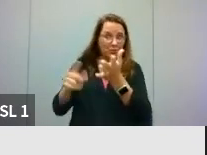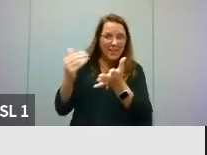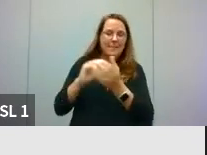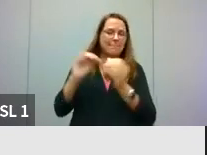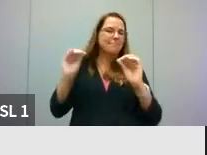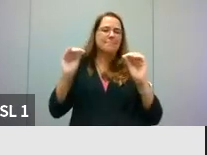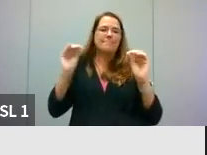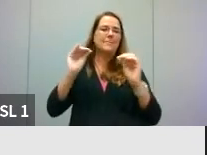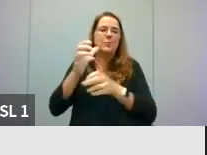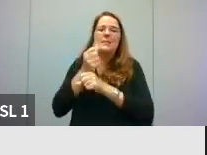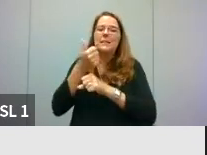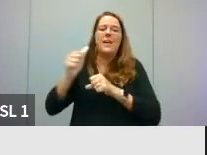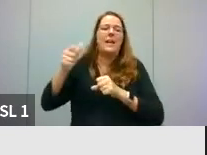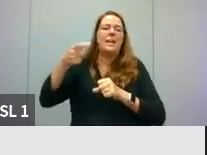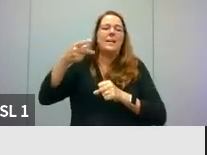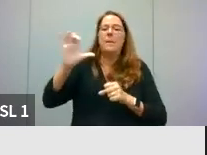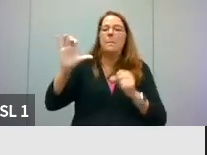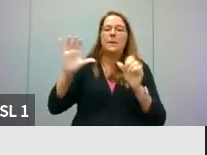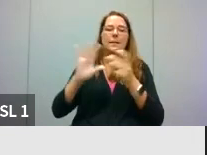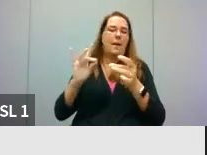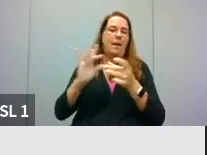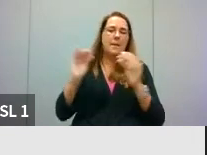received any public comment.